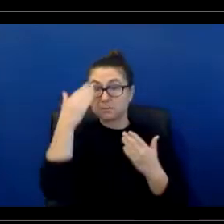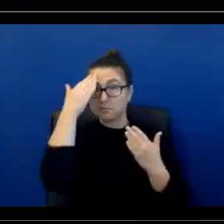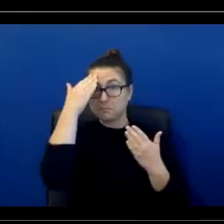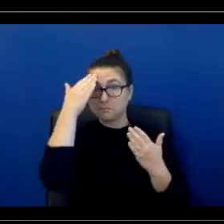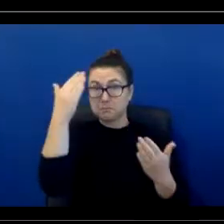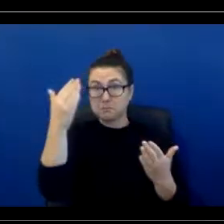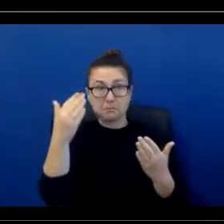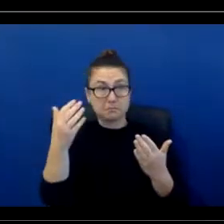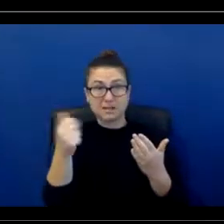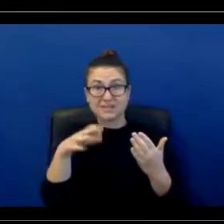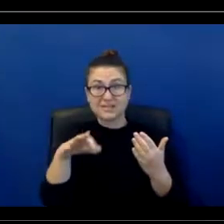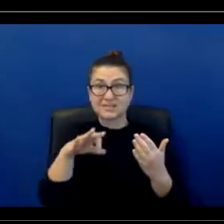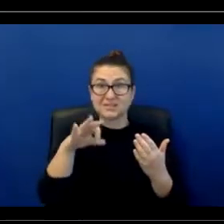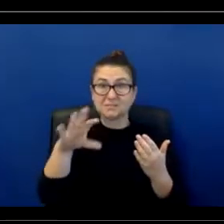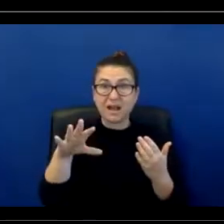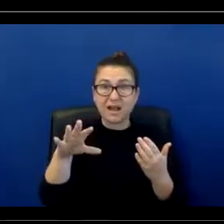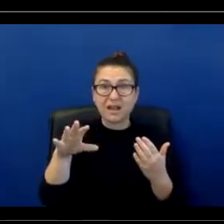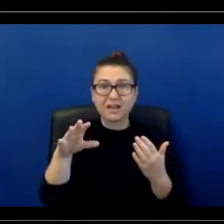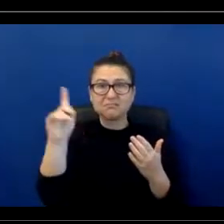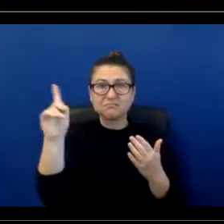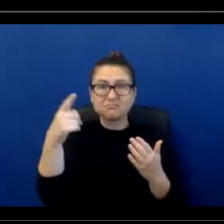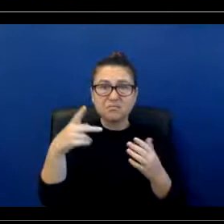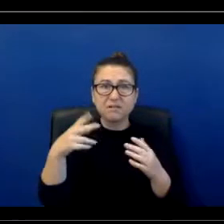pay someone to trim the branches.